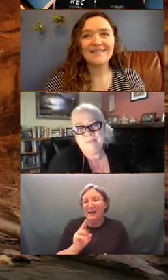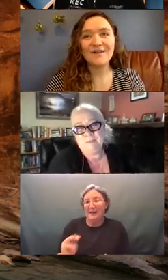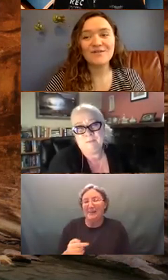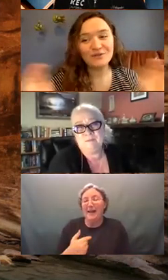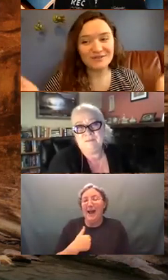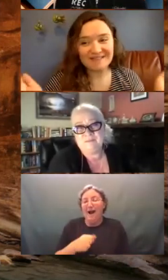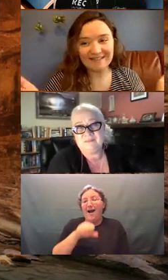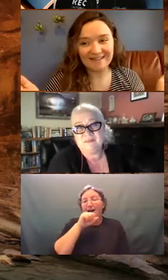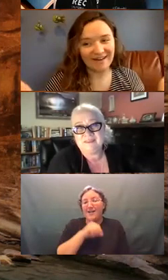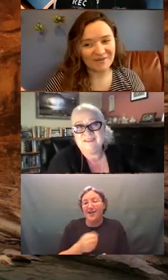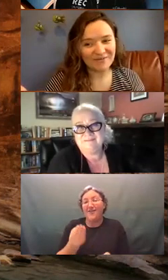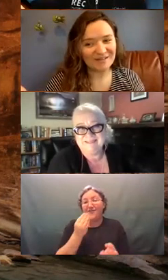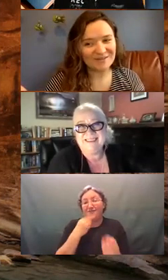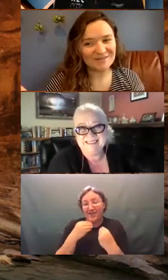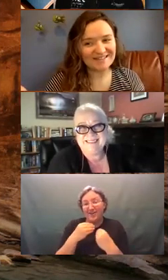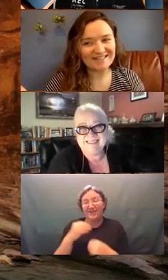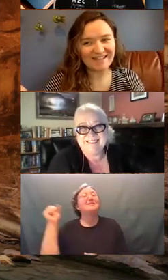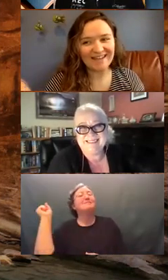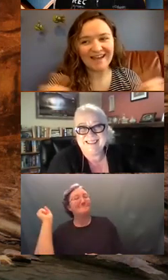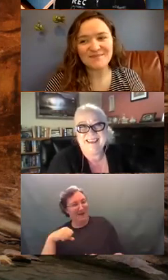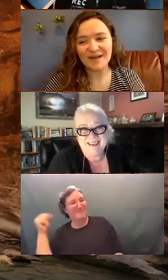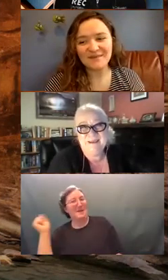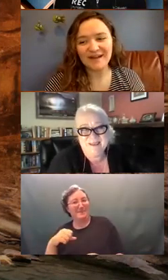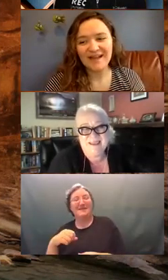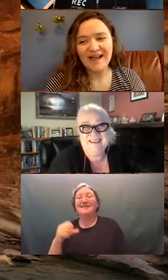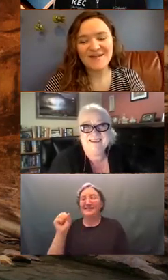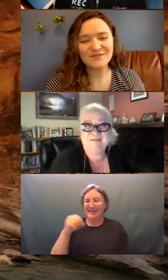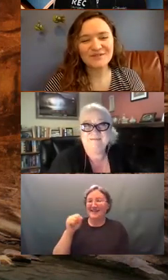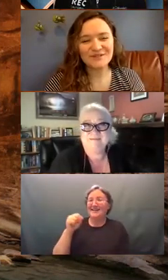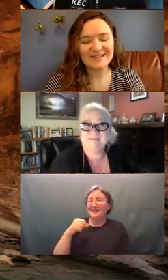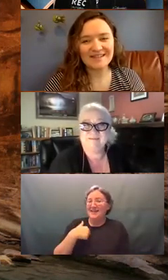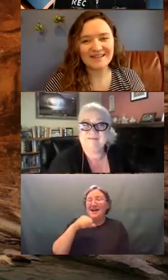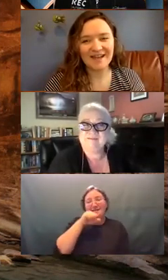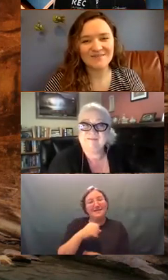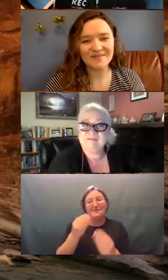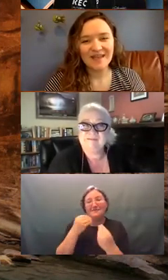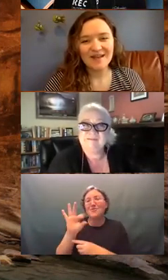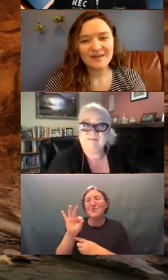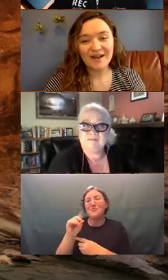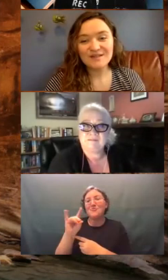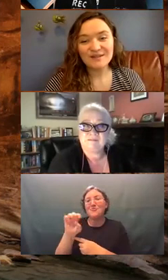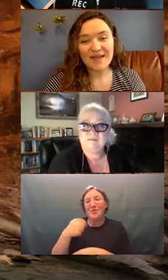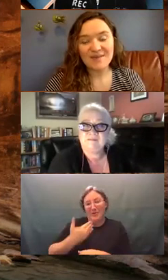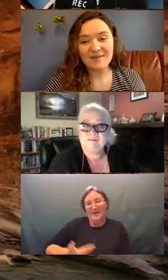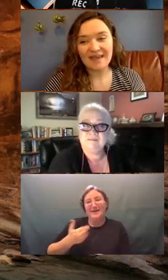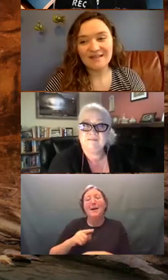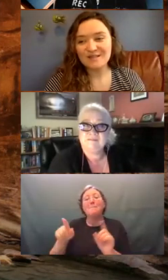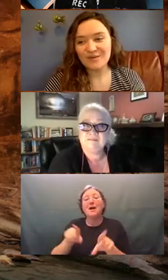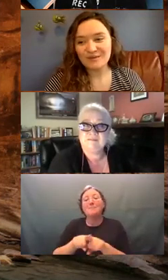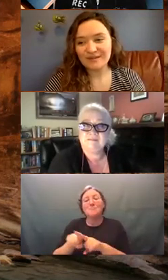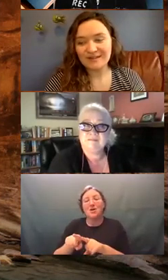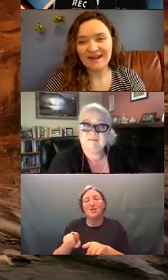I love the food scene. I don't know if that's what she was going to say. I'm a foodie, but I also am